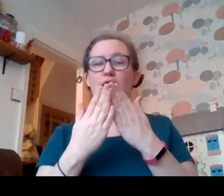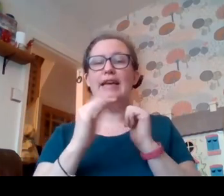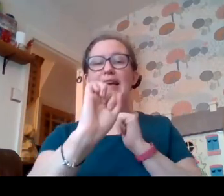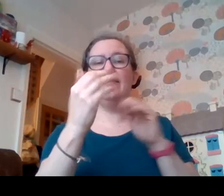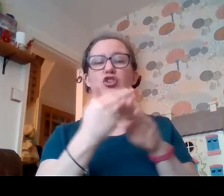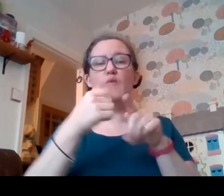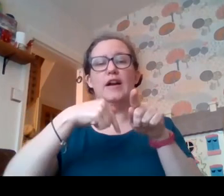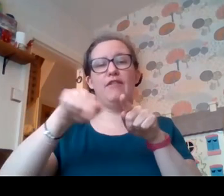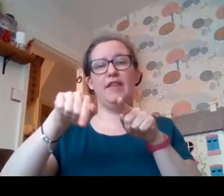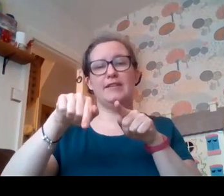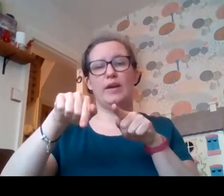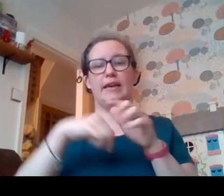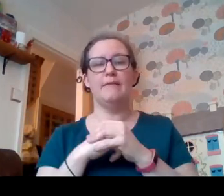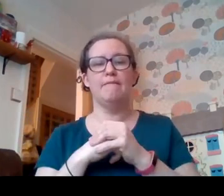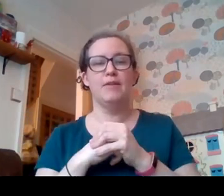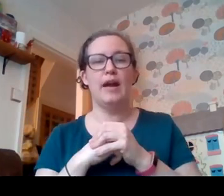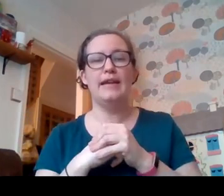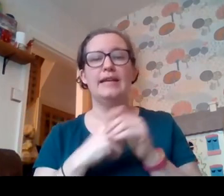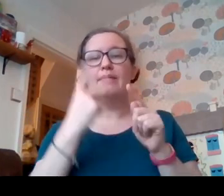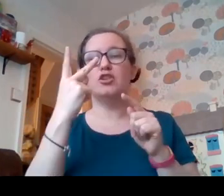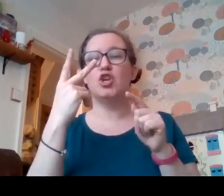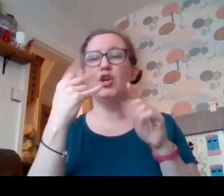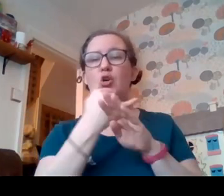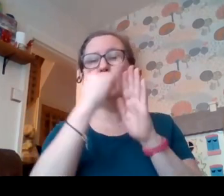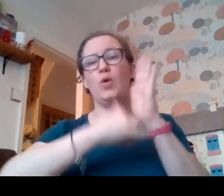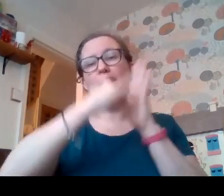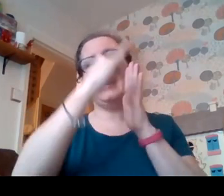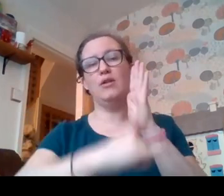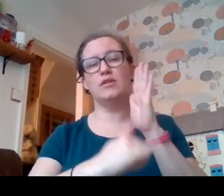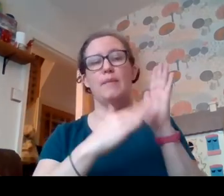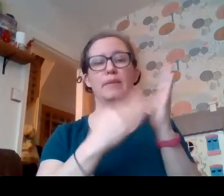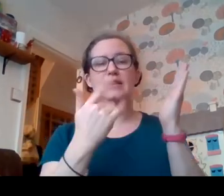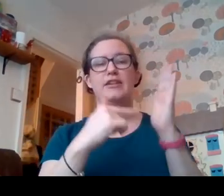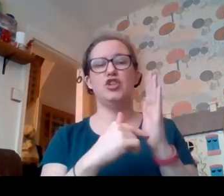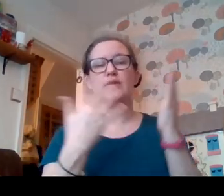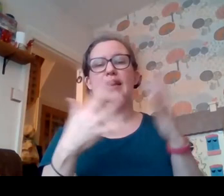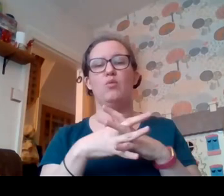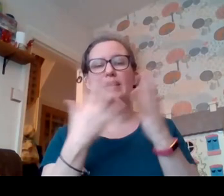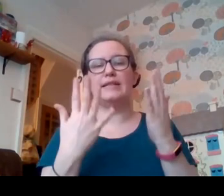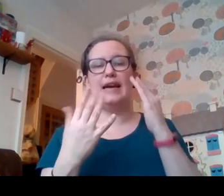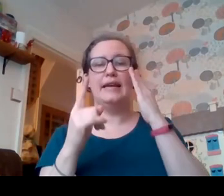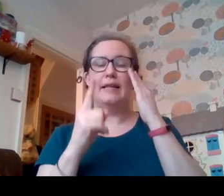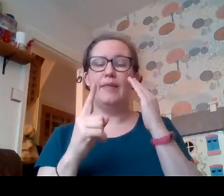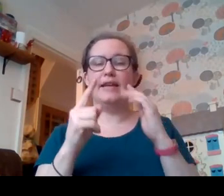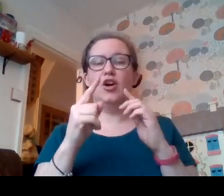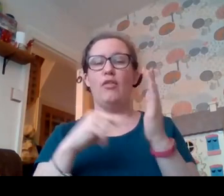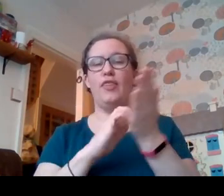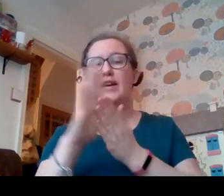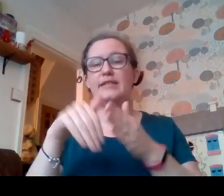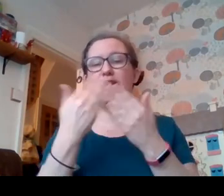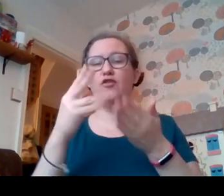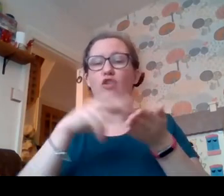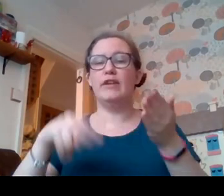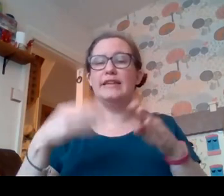English book, here is your work for this week. Okay, there's 2 workouts for Monday, Tuesday and Wednesday. Then